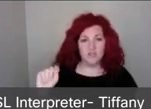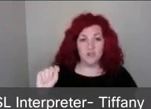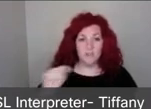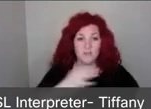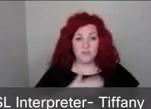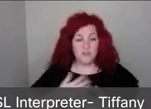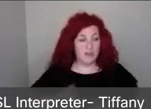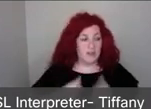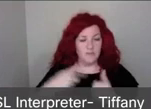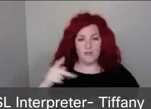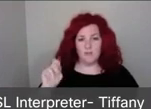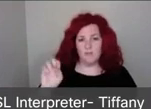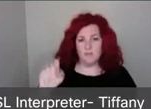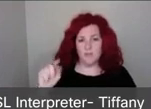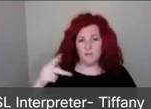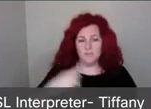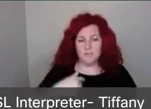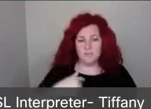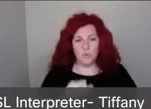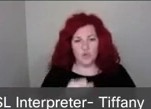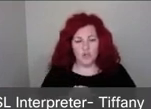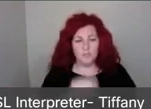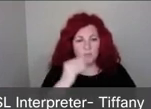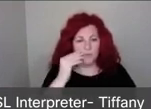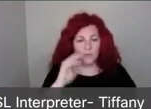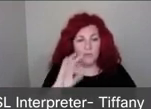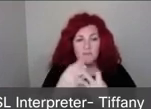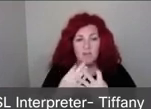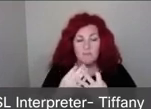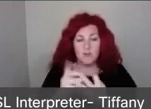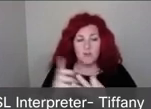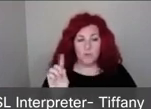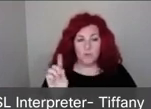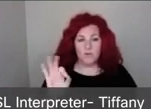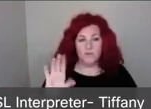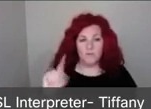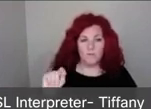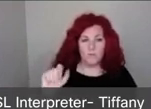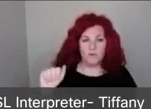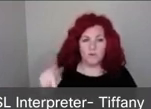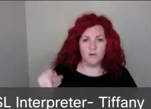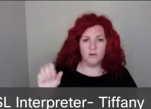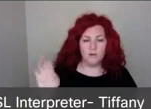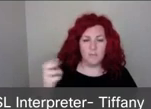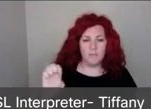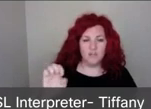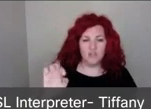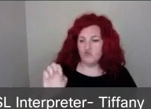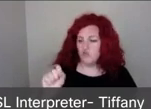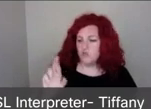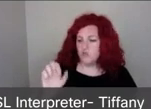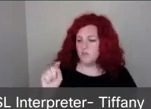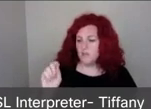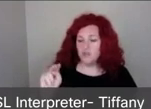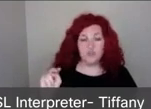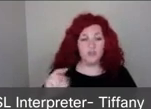Pinetop, but my work, my homestead, and my family are on the Fort Apache Reservation. The White Mountain Apache